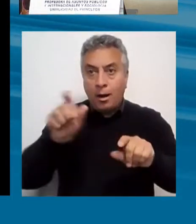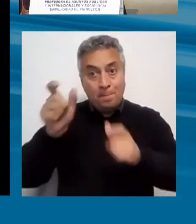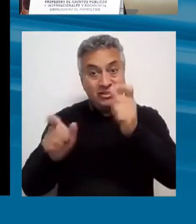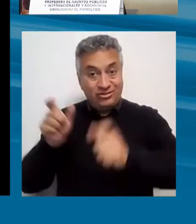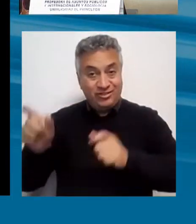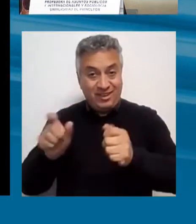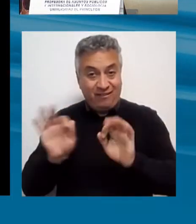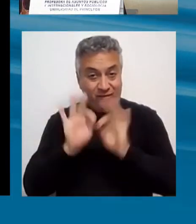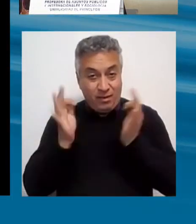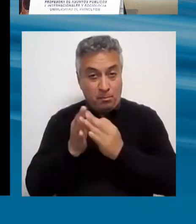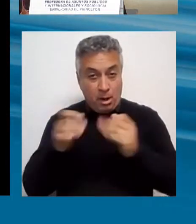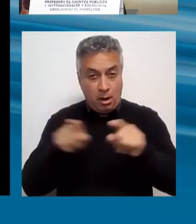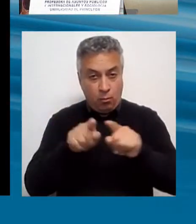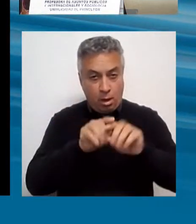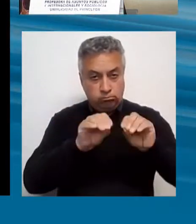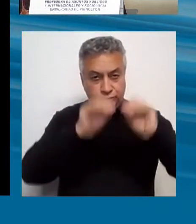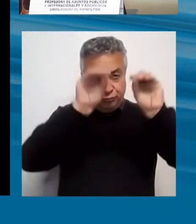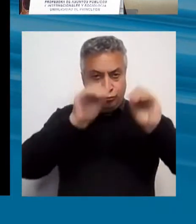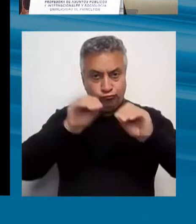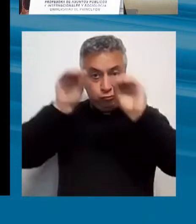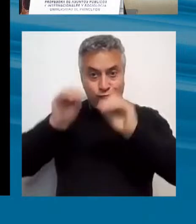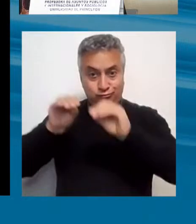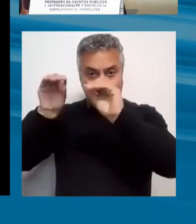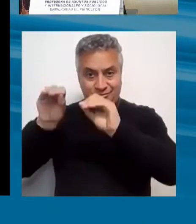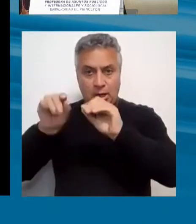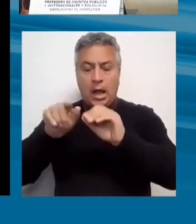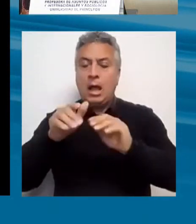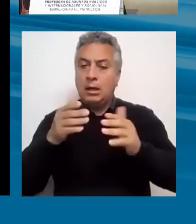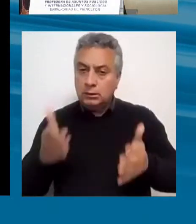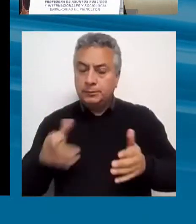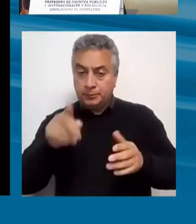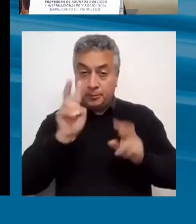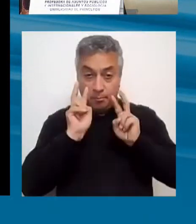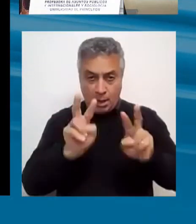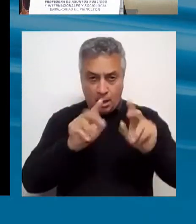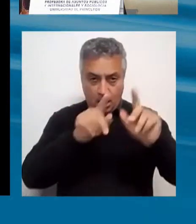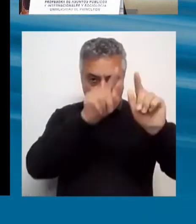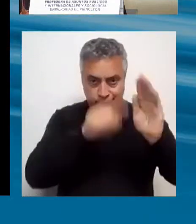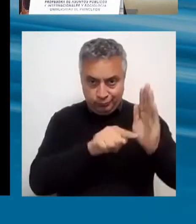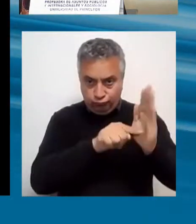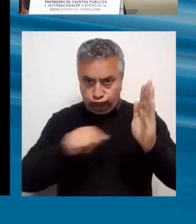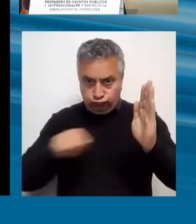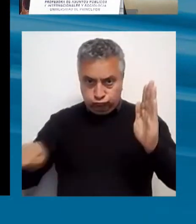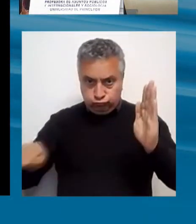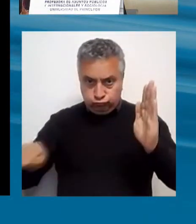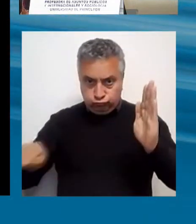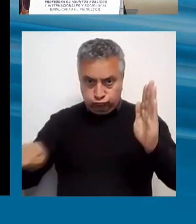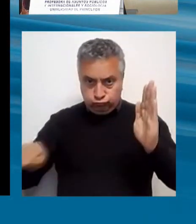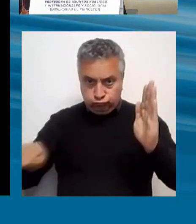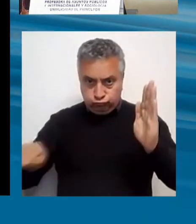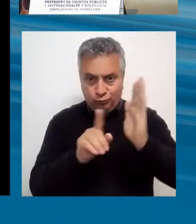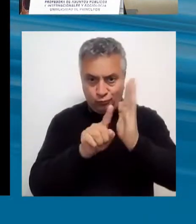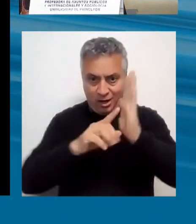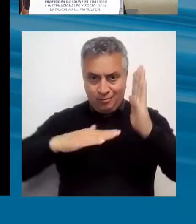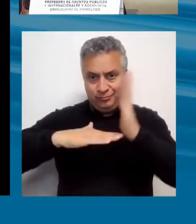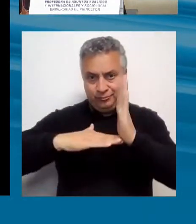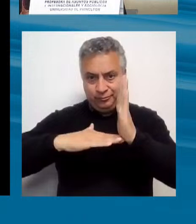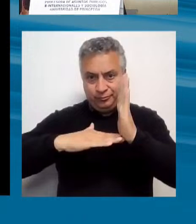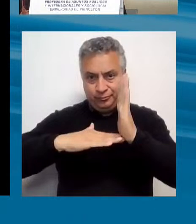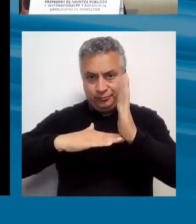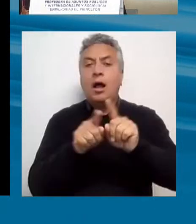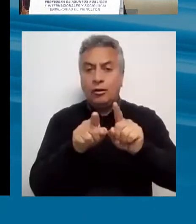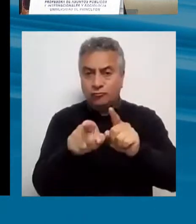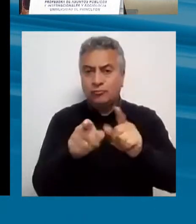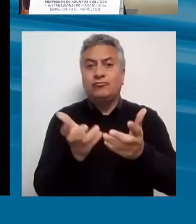is something we can see. And going back to our figure, let me show you something different. Here you can see